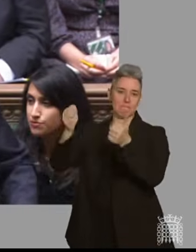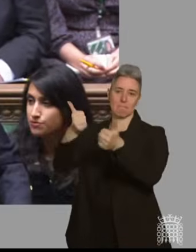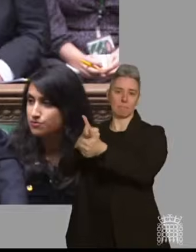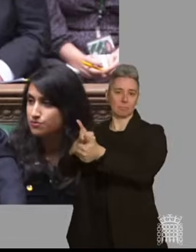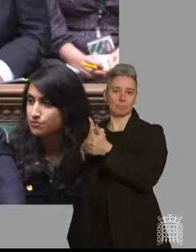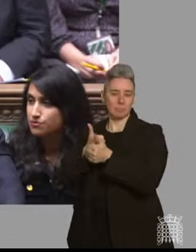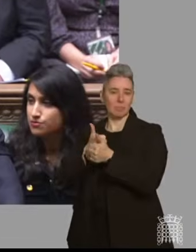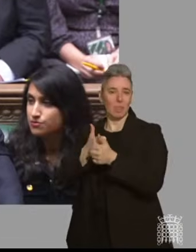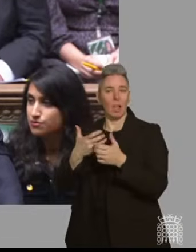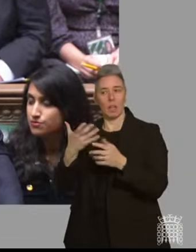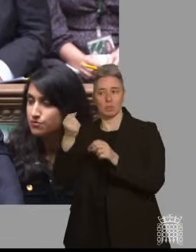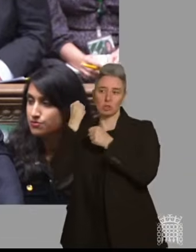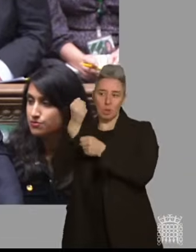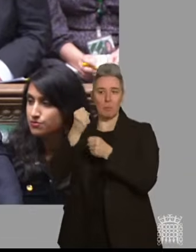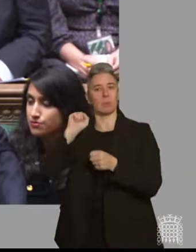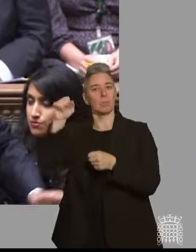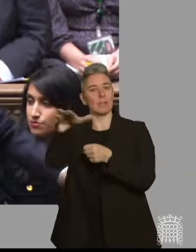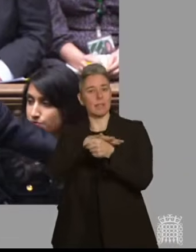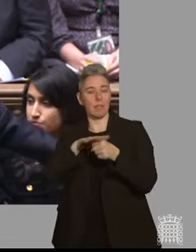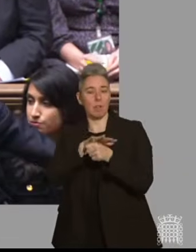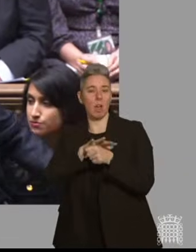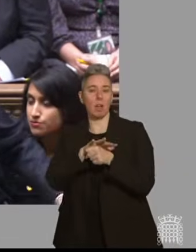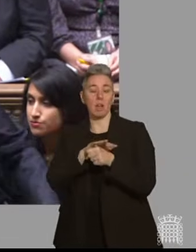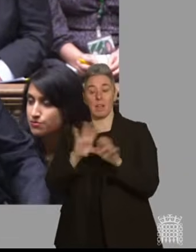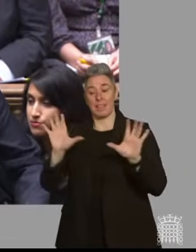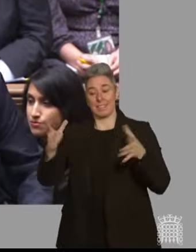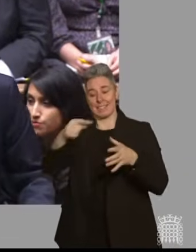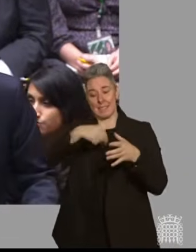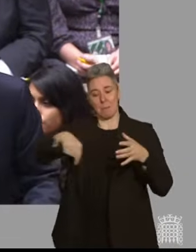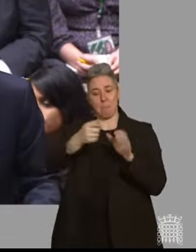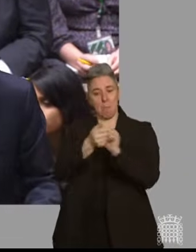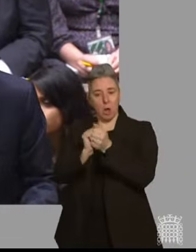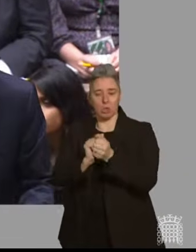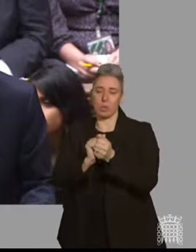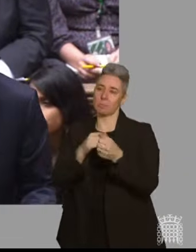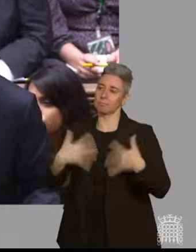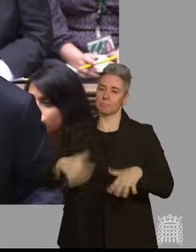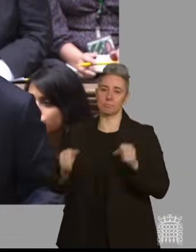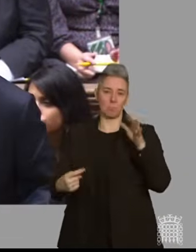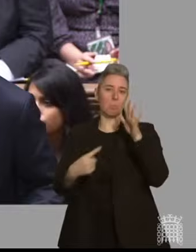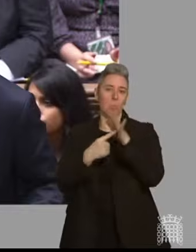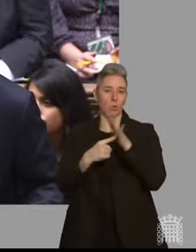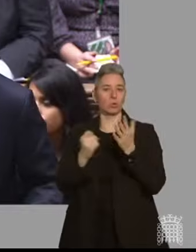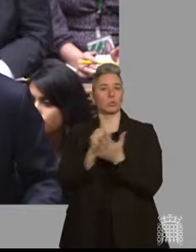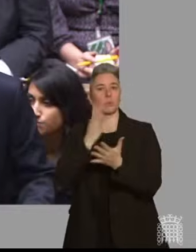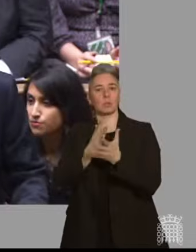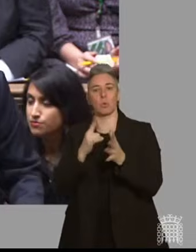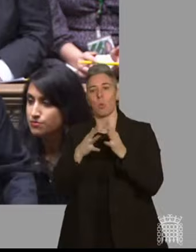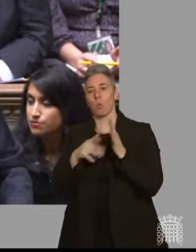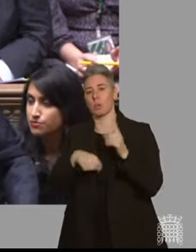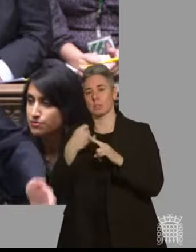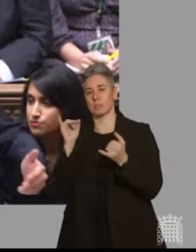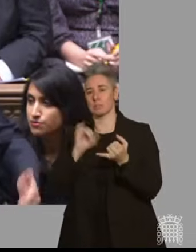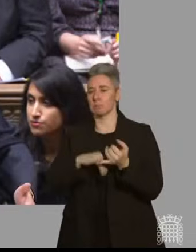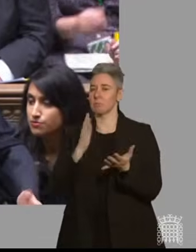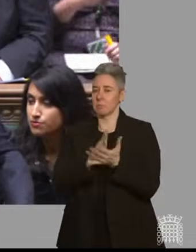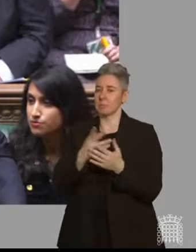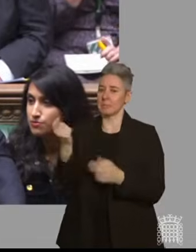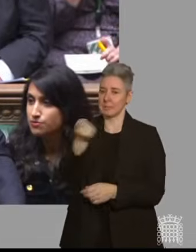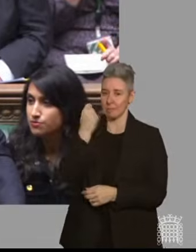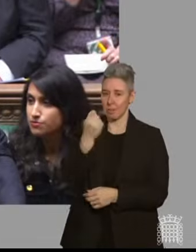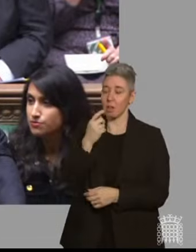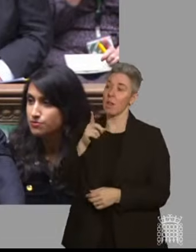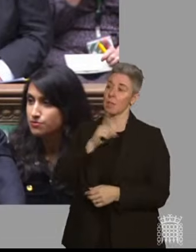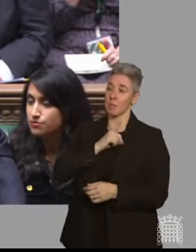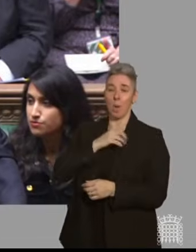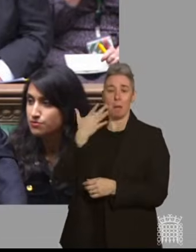component of ensuring AUKUS is a success. That's why the Chancellor provided millions of pounds of funding for a delivery board for Barrow. We recently